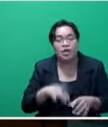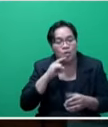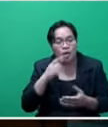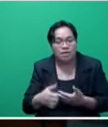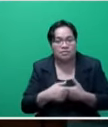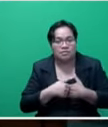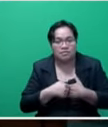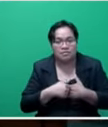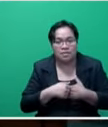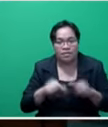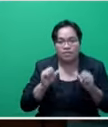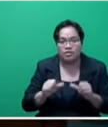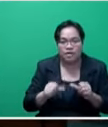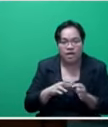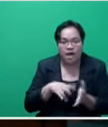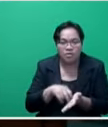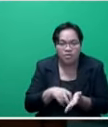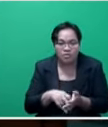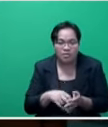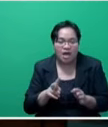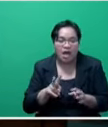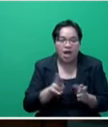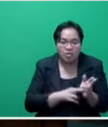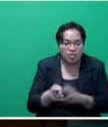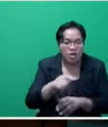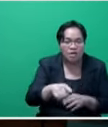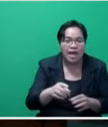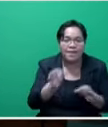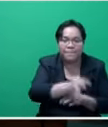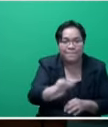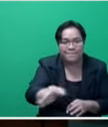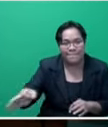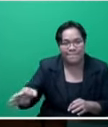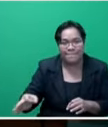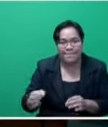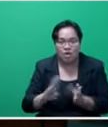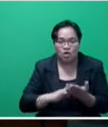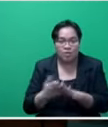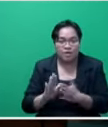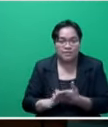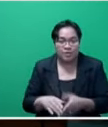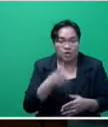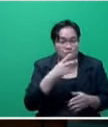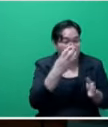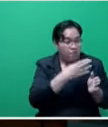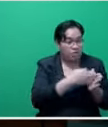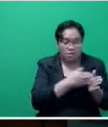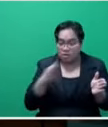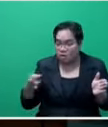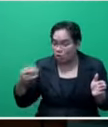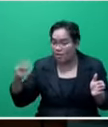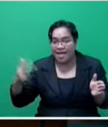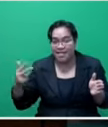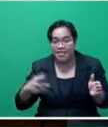safeguard our vulnerable rural and maritime communities. Mr. Speaker, sir, between 2014 and 2018, a